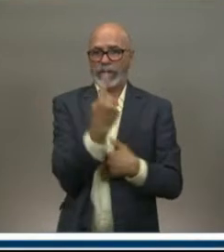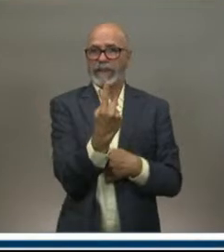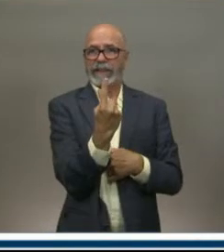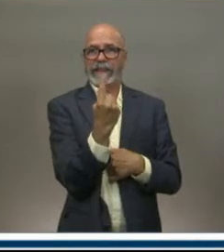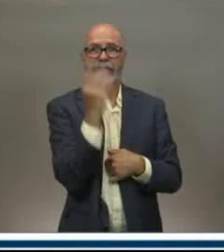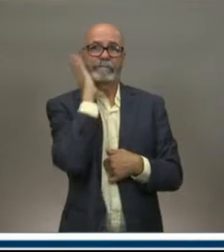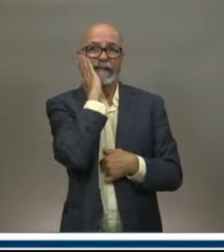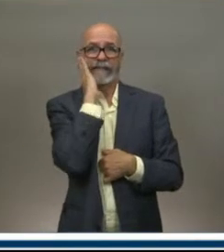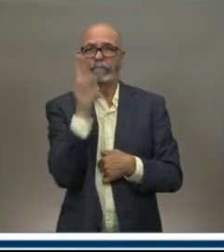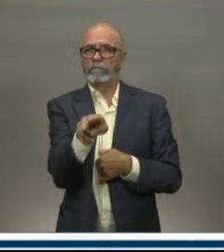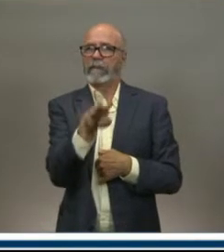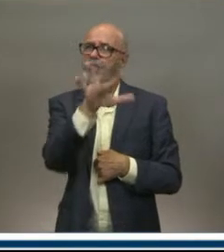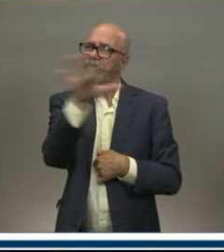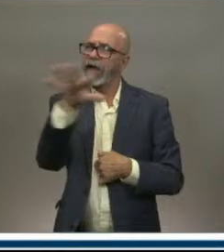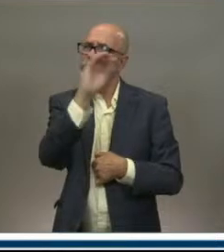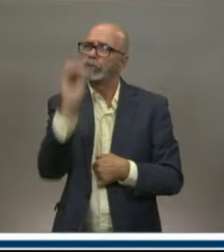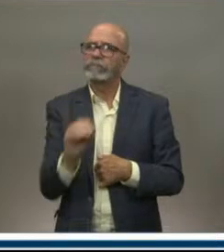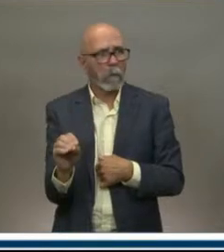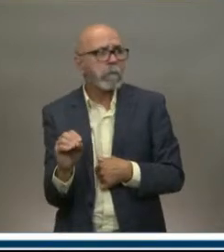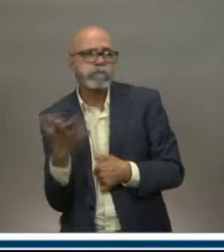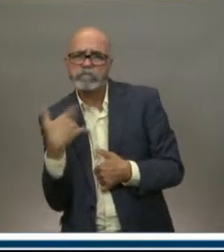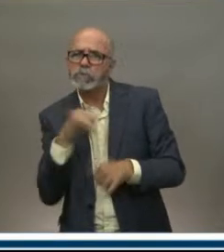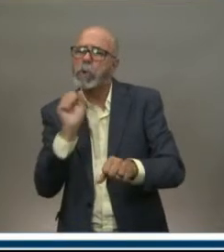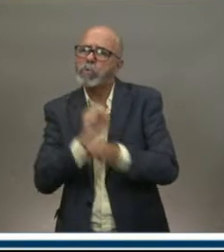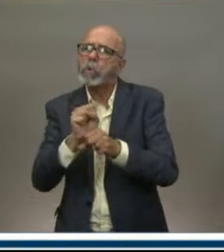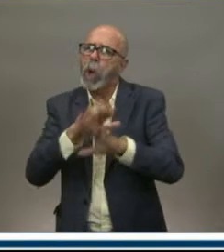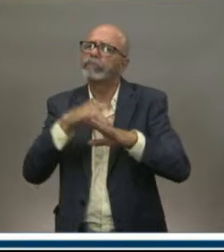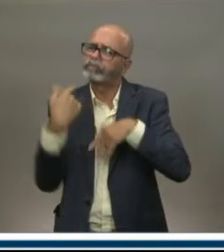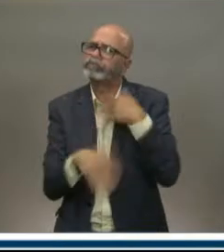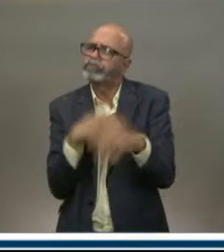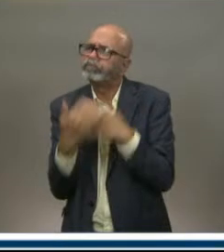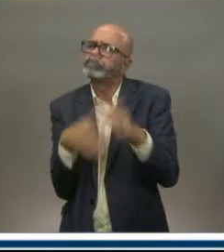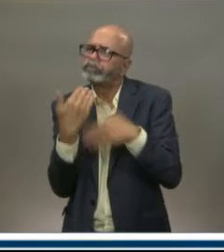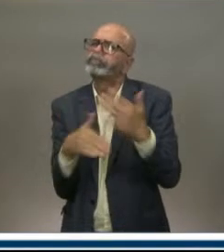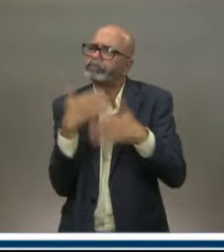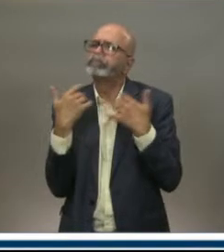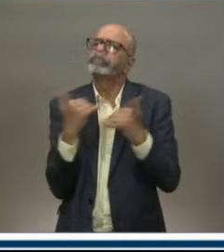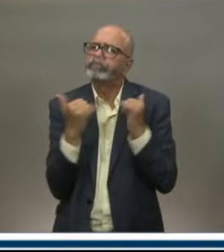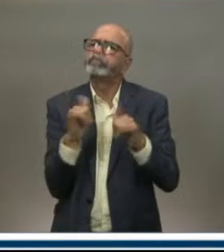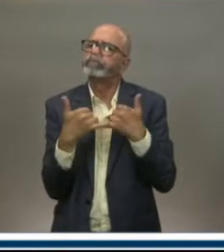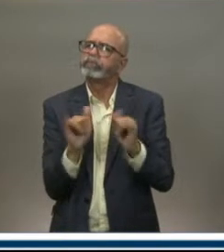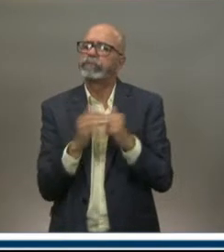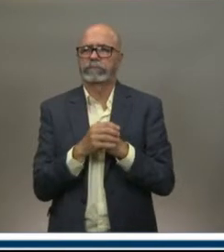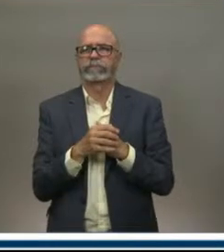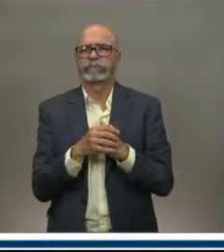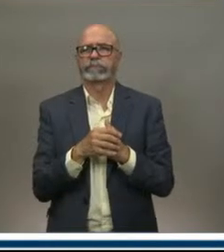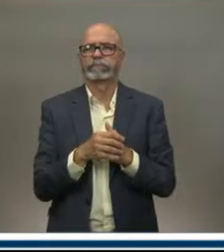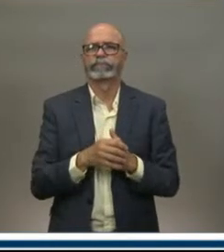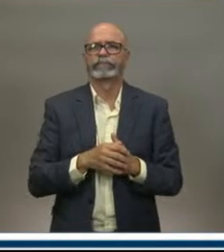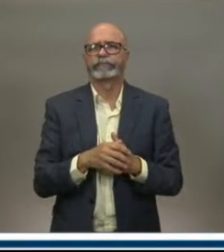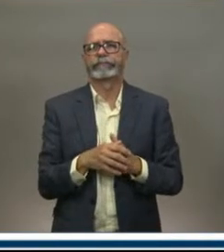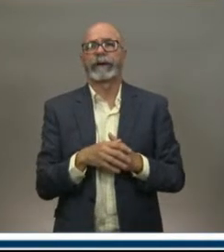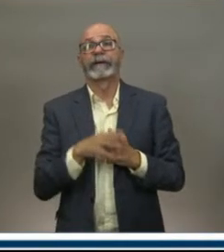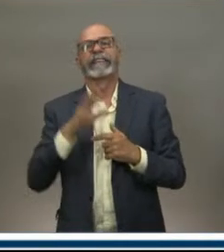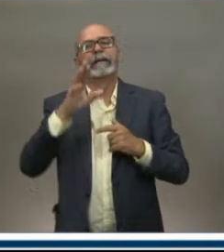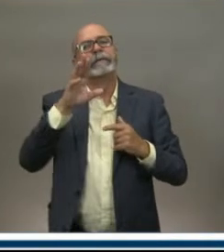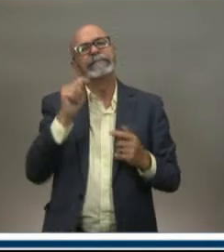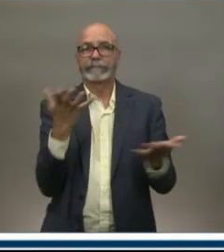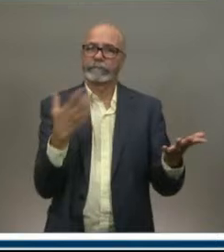we've been working on as a province and will continue to do so. What they have highlighted was, of course, a need